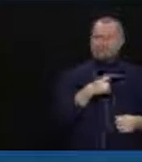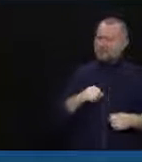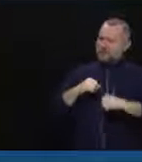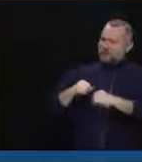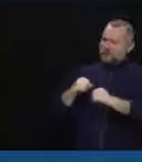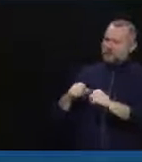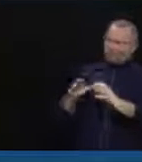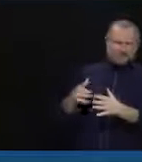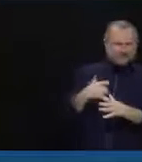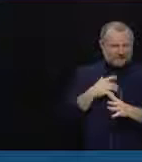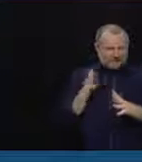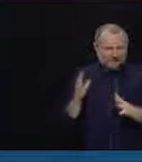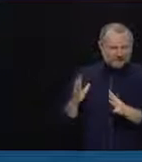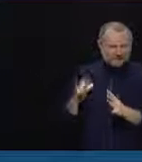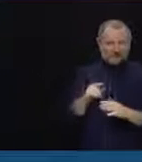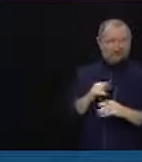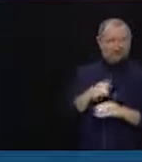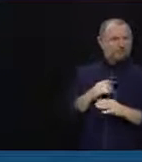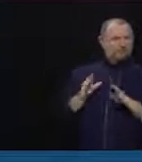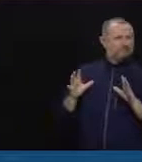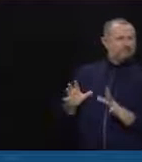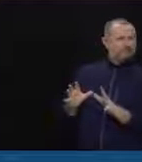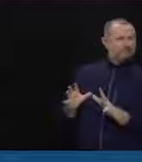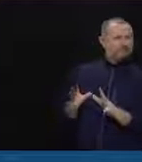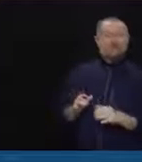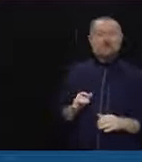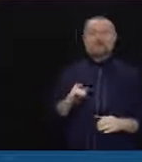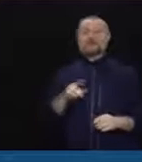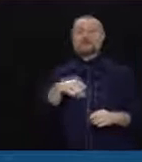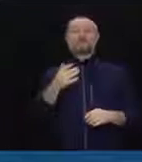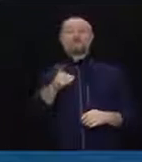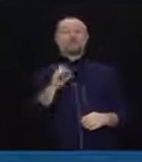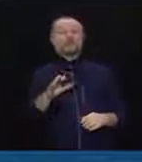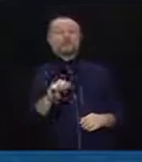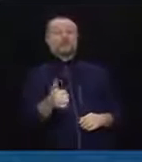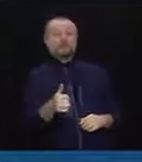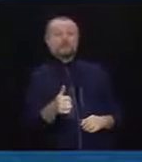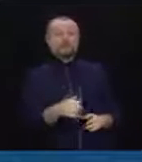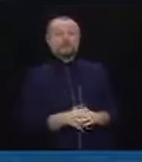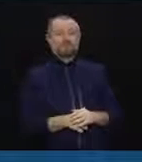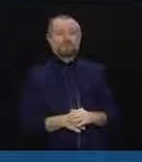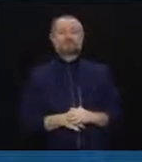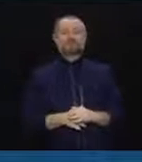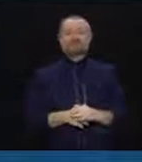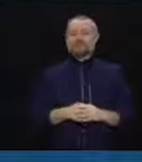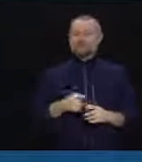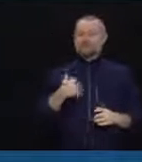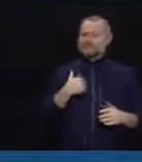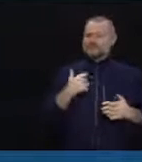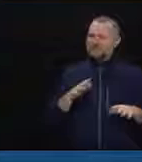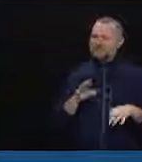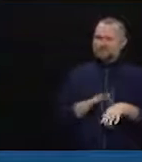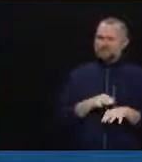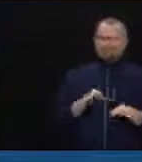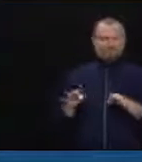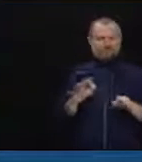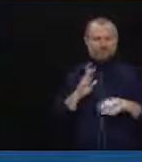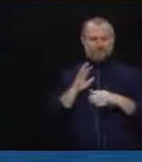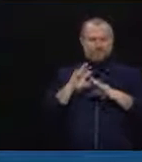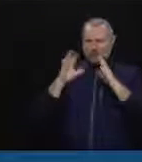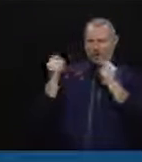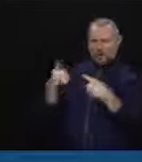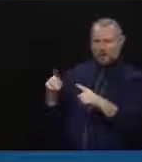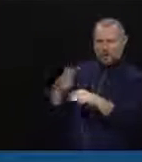so December 10th came around. We were watching what was happening around the world. We saw what had happened in South